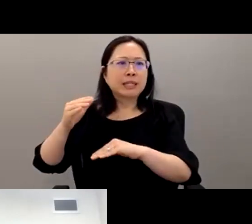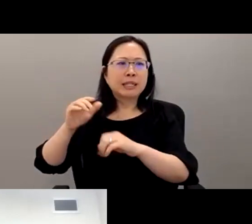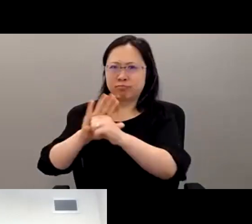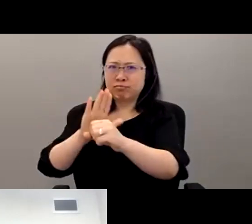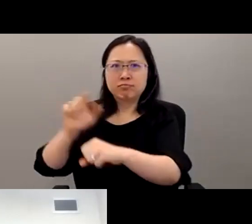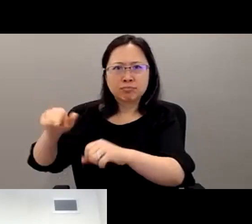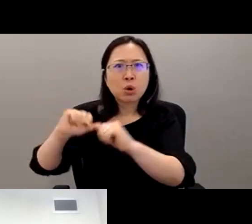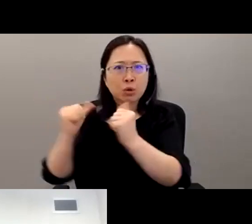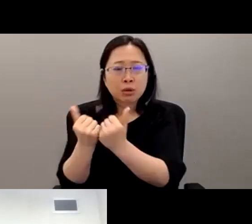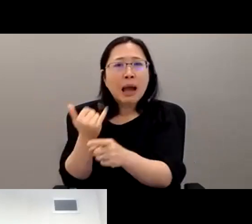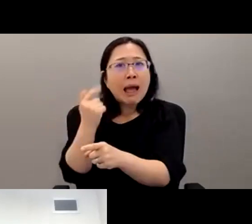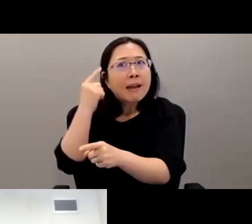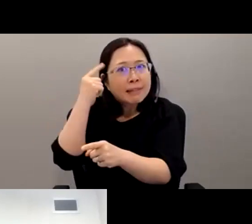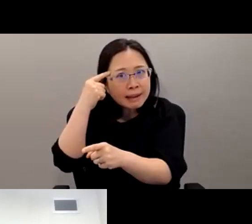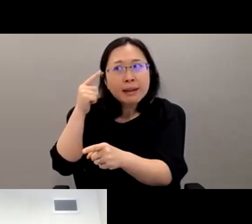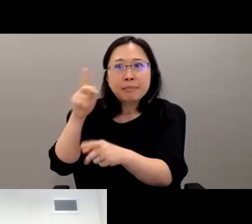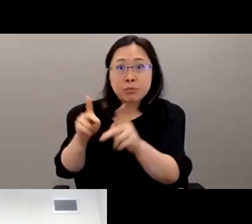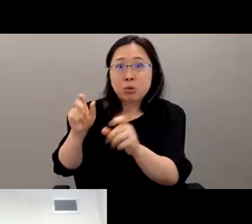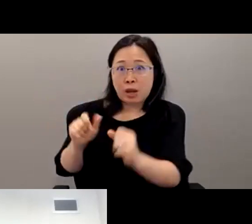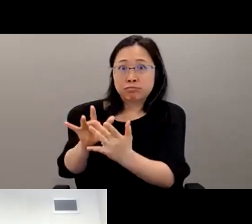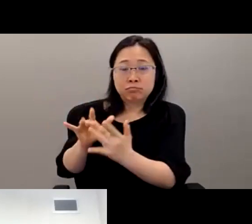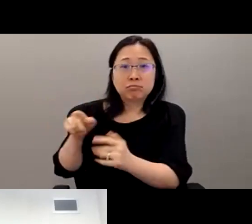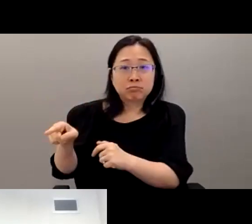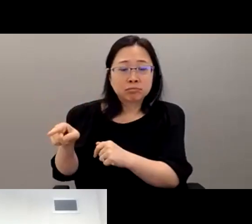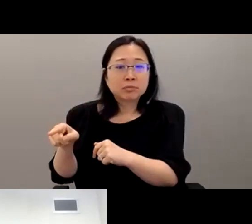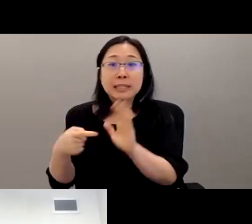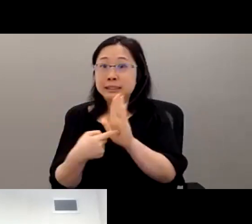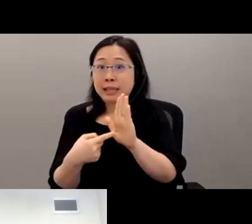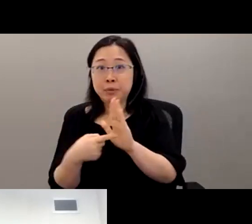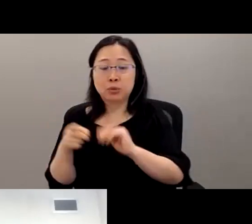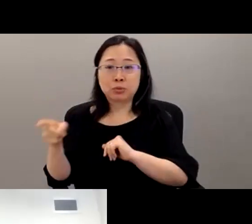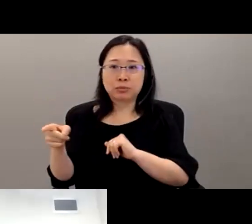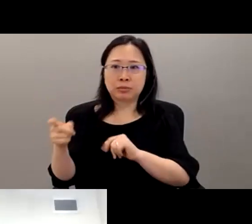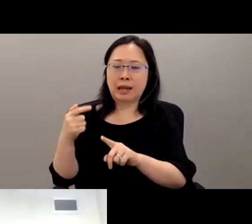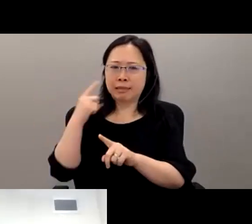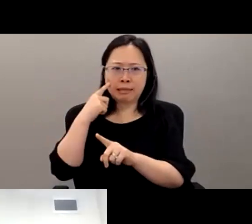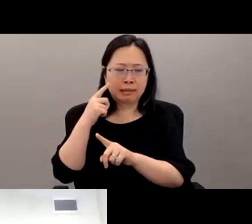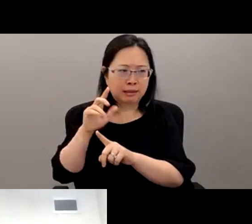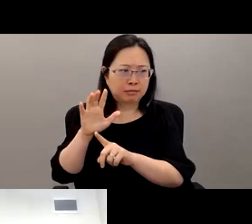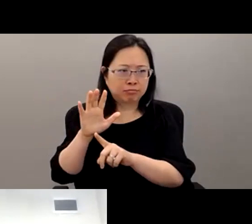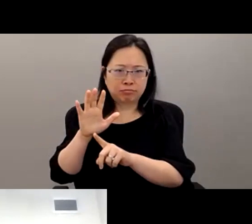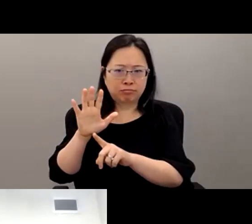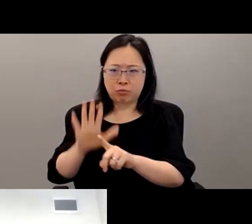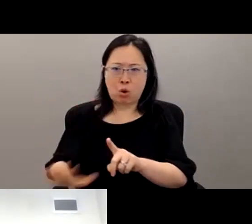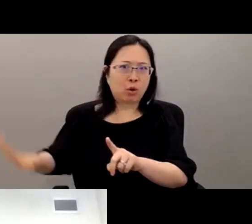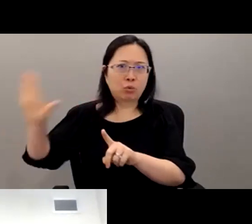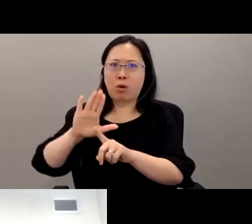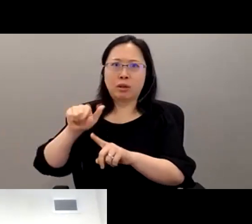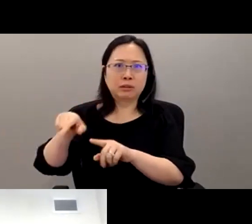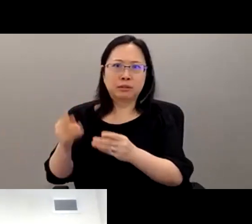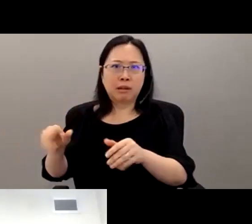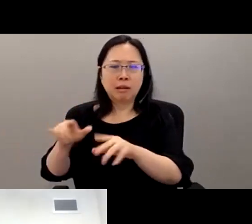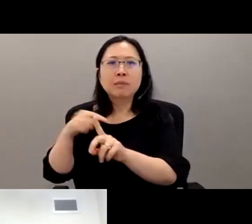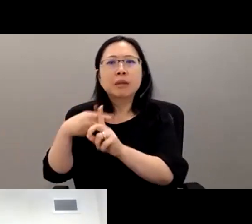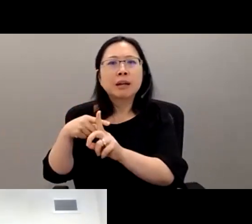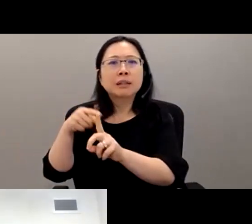have dialogues around that. And so, for example, they're all across this land that we live on, as